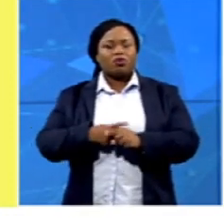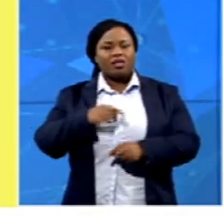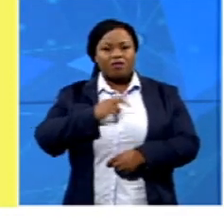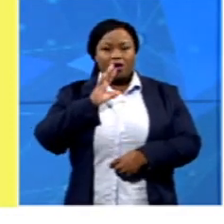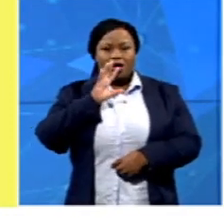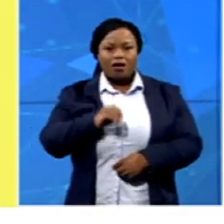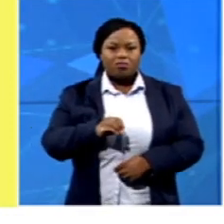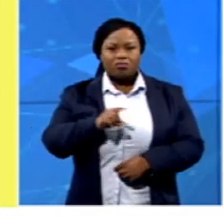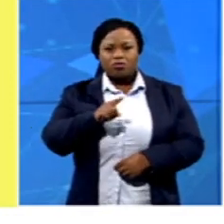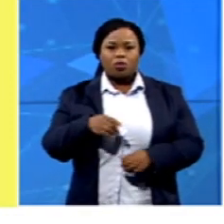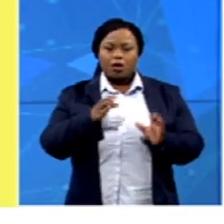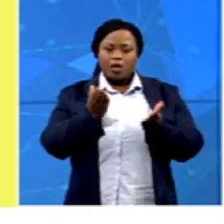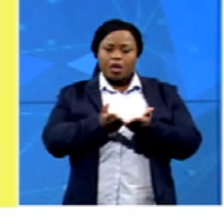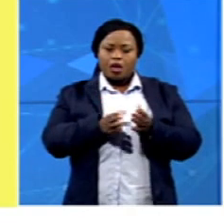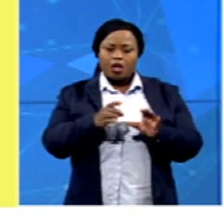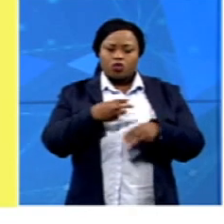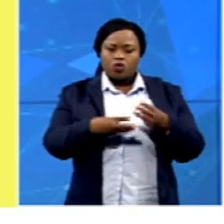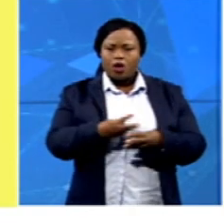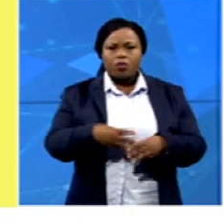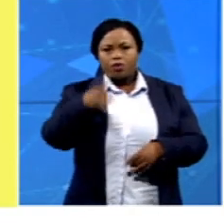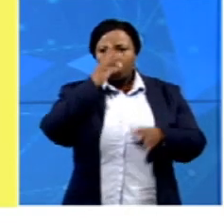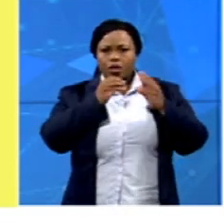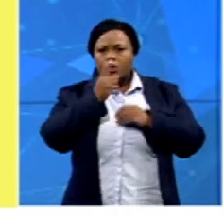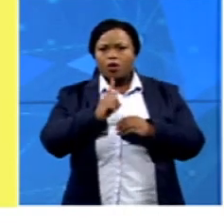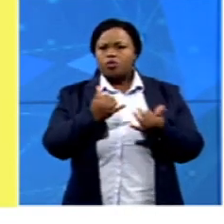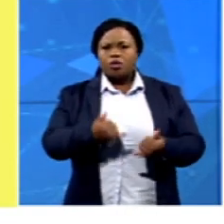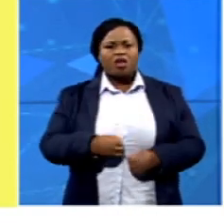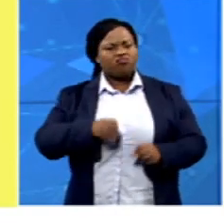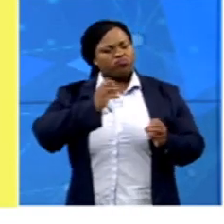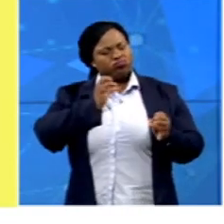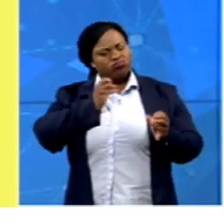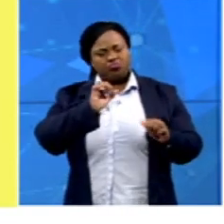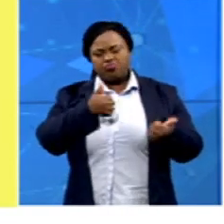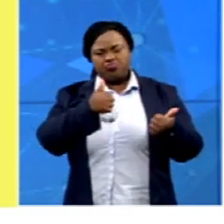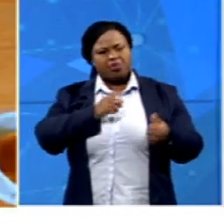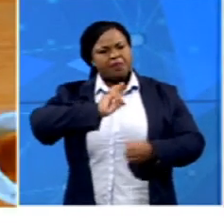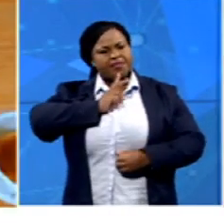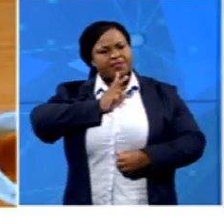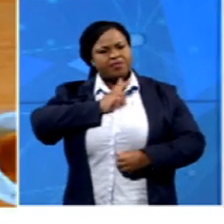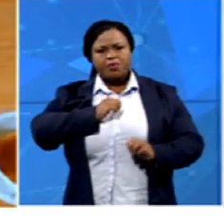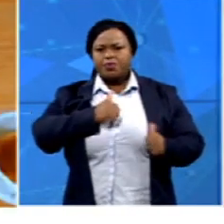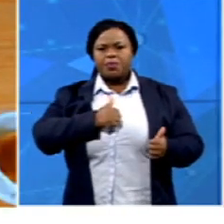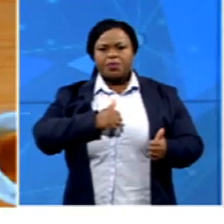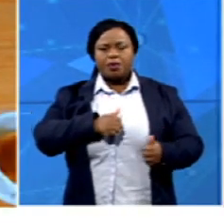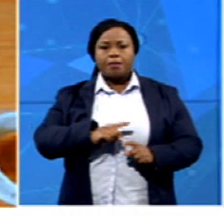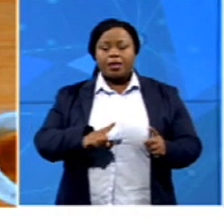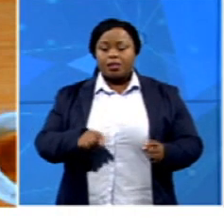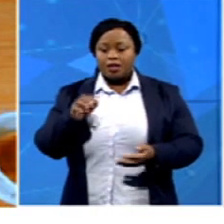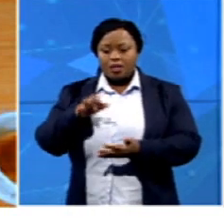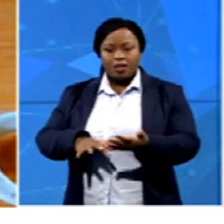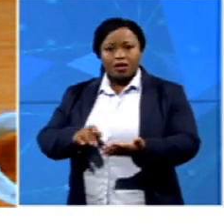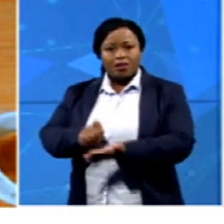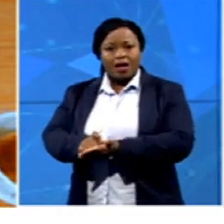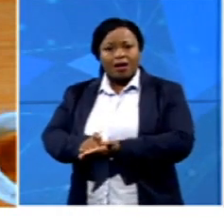understand about your classwork today? What did you learn today? They can tell you. But as soon as it's down on a page,